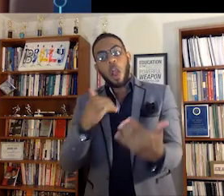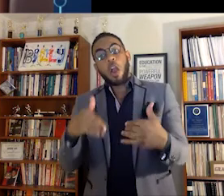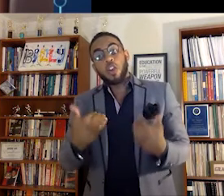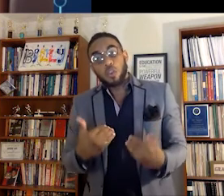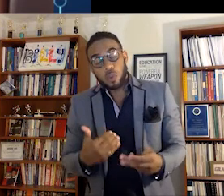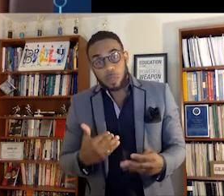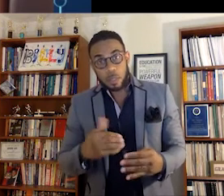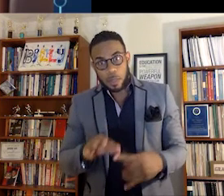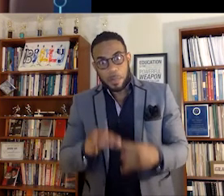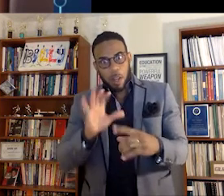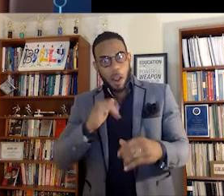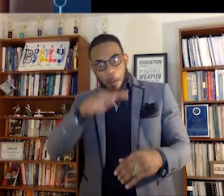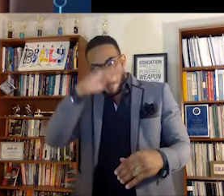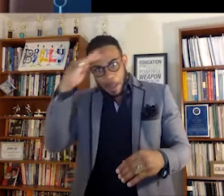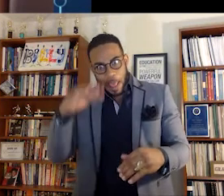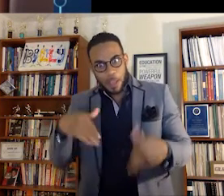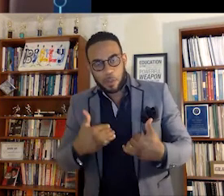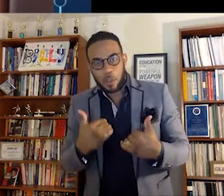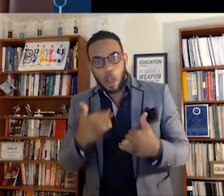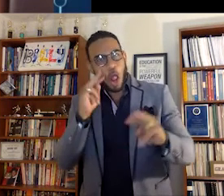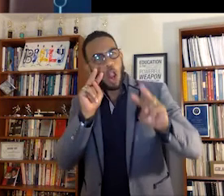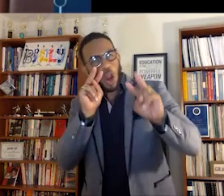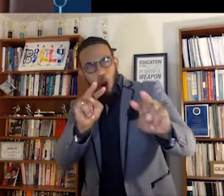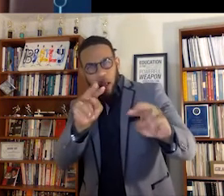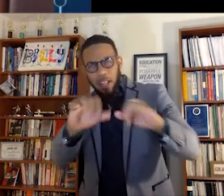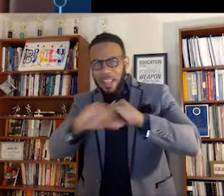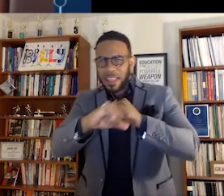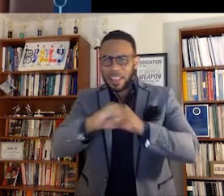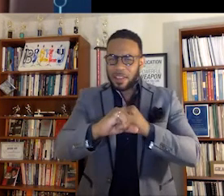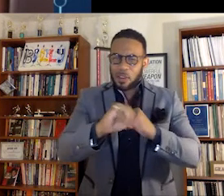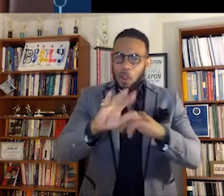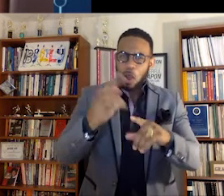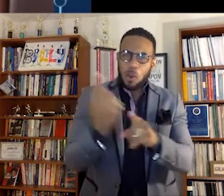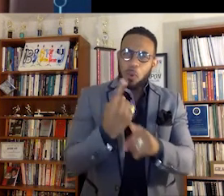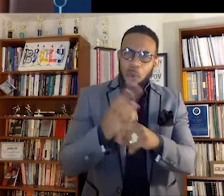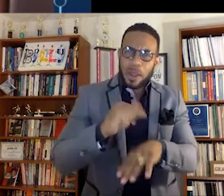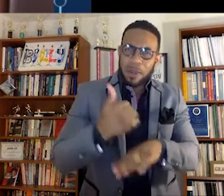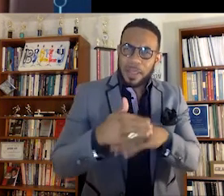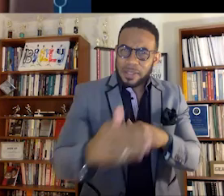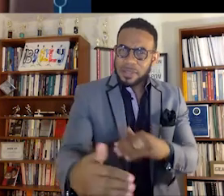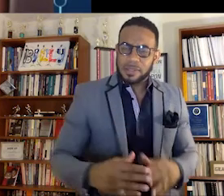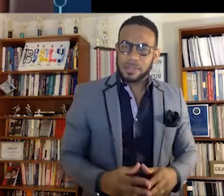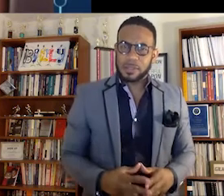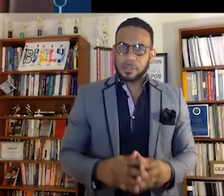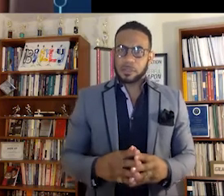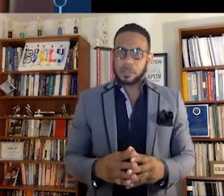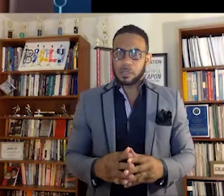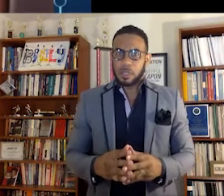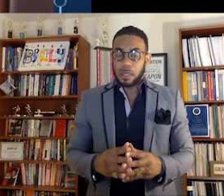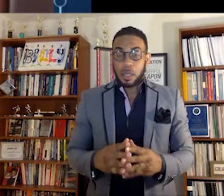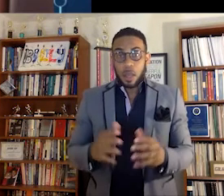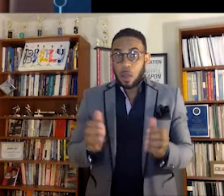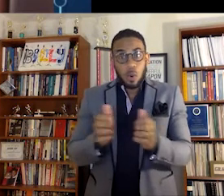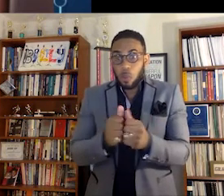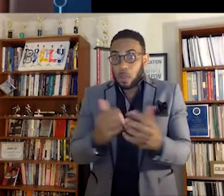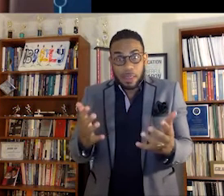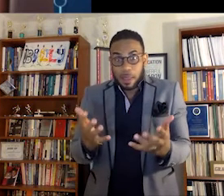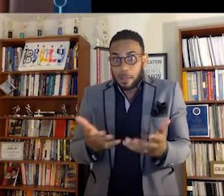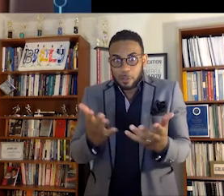youth, particularly our Black youth, are looking at these advertisements on a regular basis. And